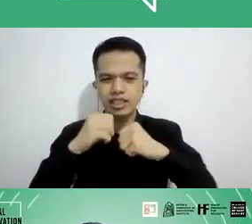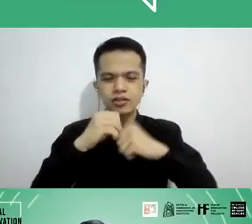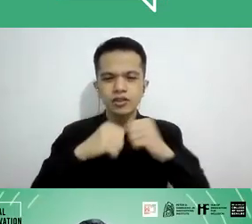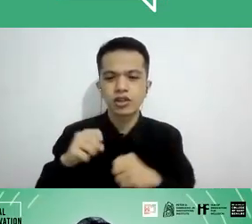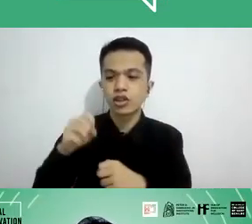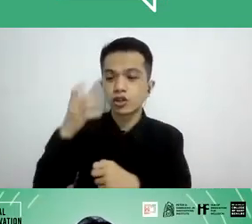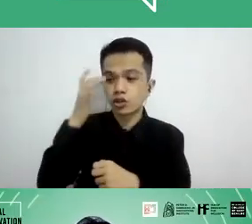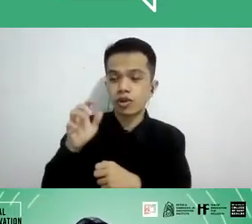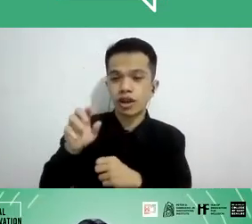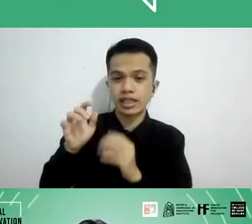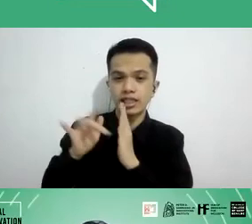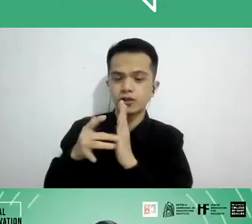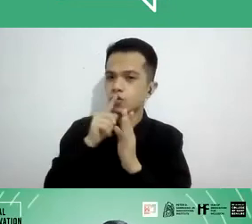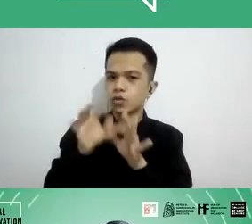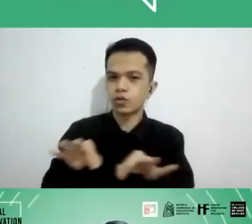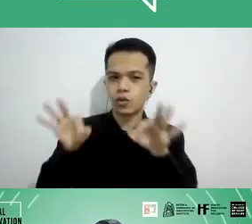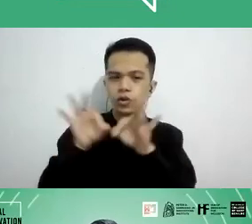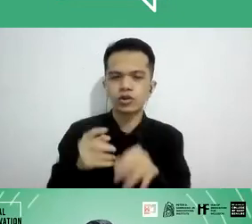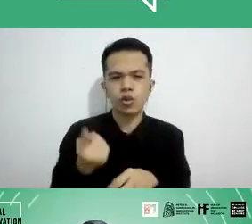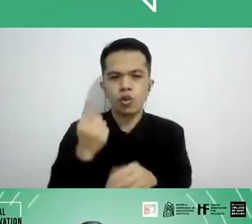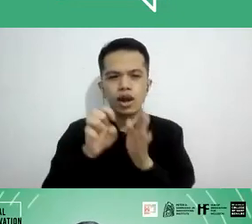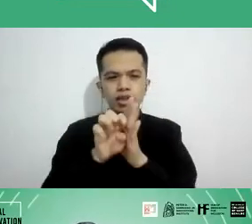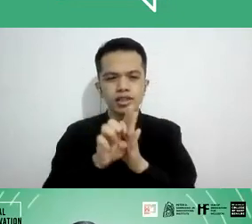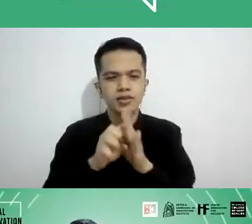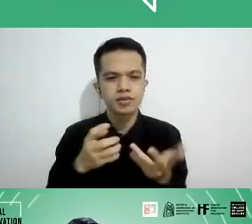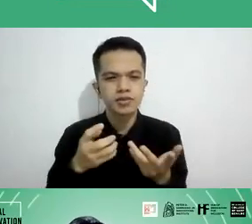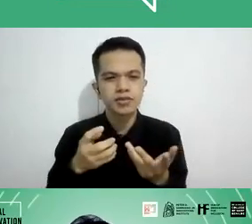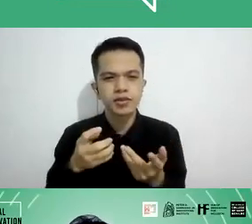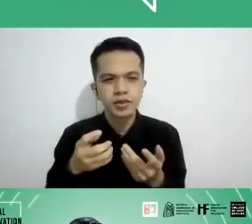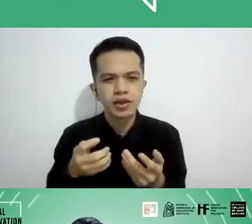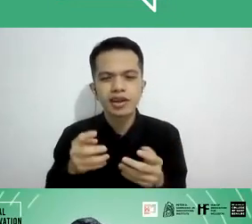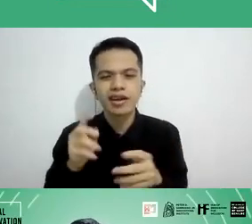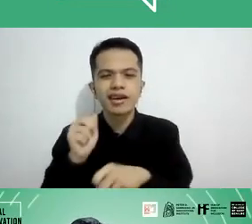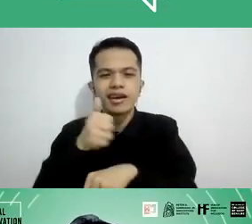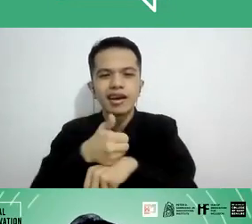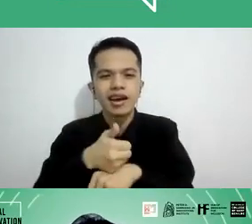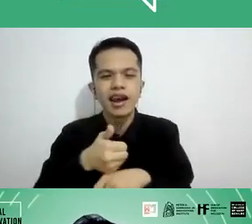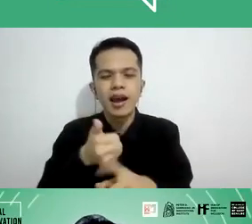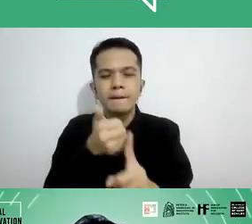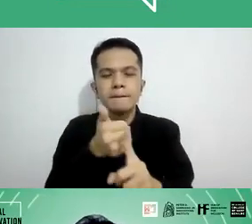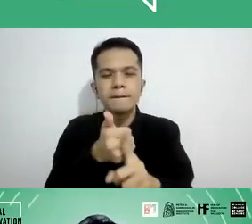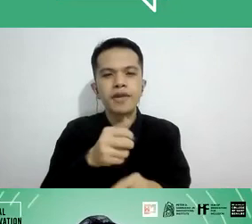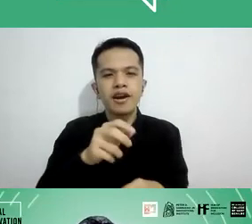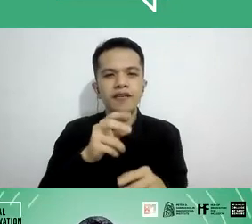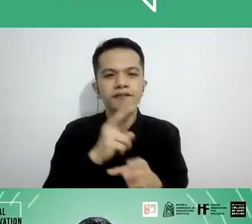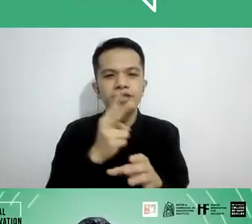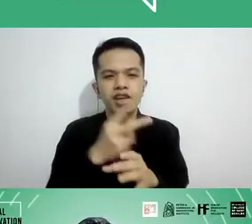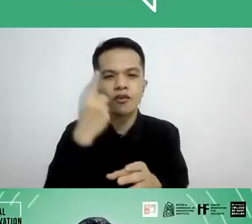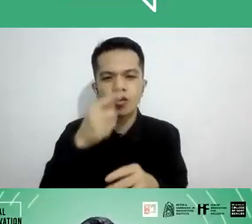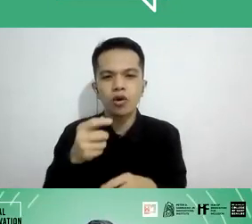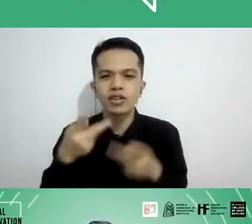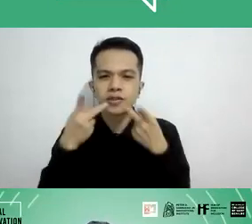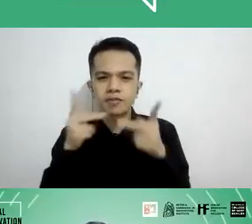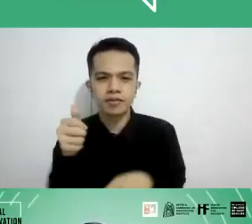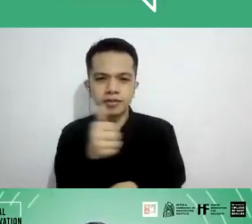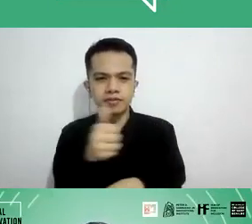technologies is essential. And one of the examples they did was to pioneer what they called autonomous vehicles for public transportation.